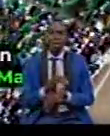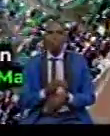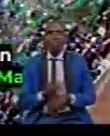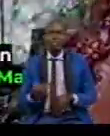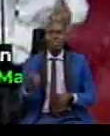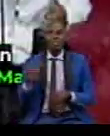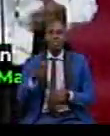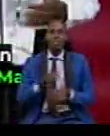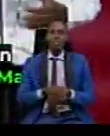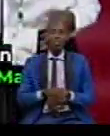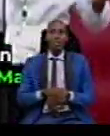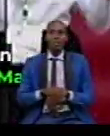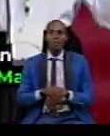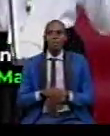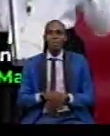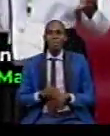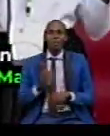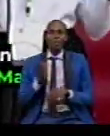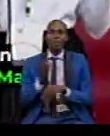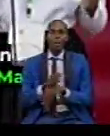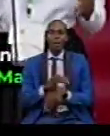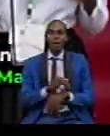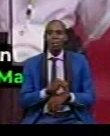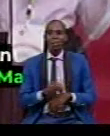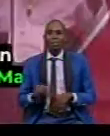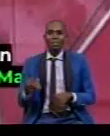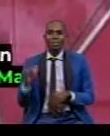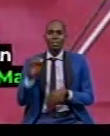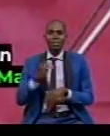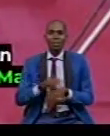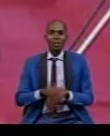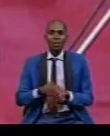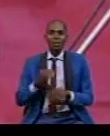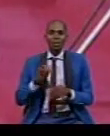you. Increase our attention.